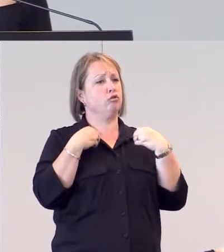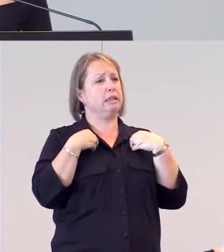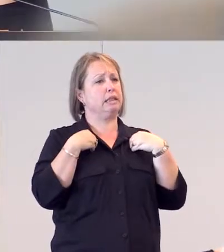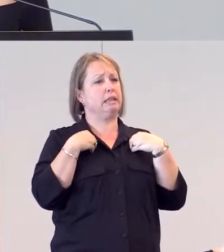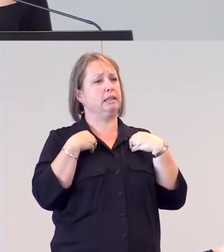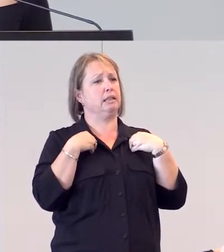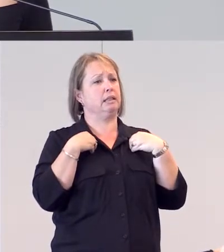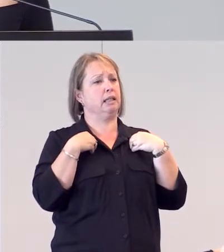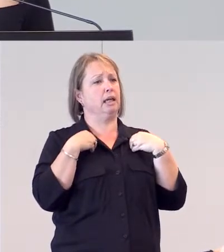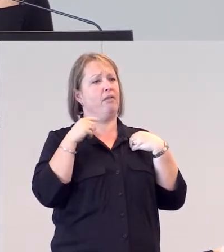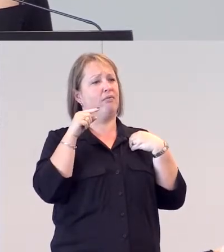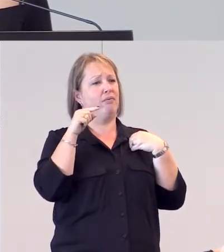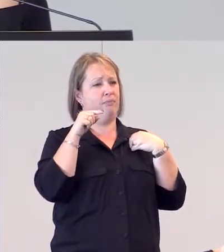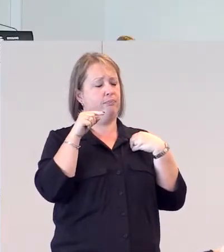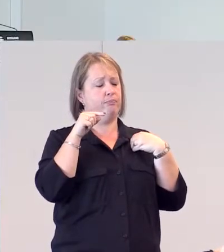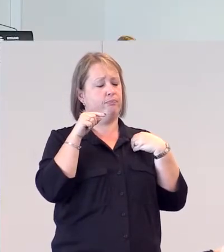to